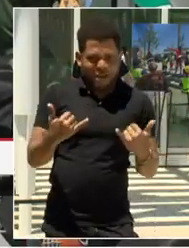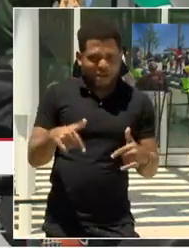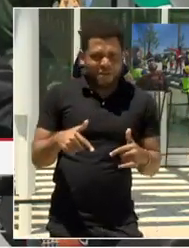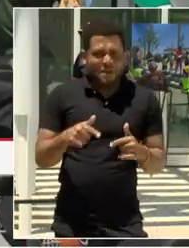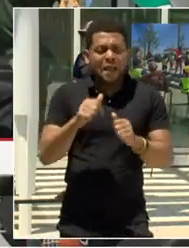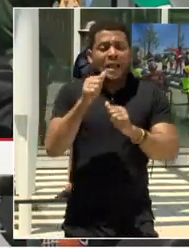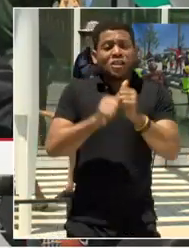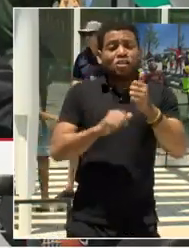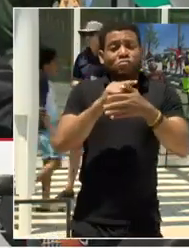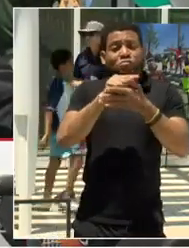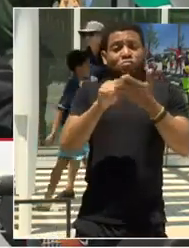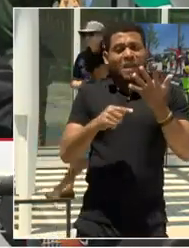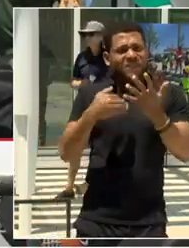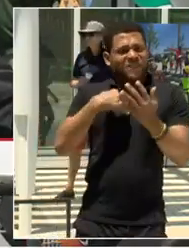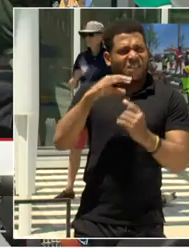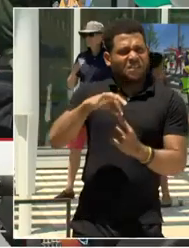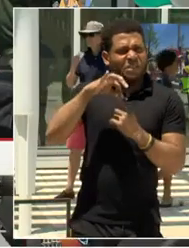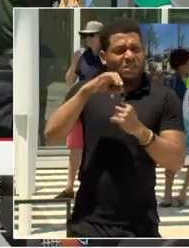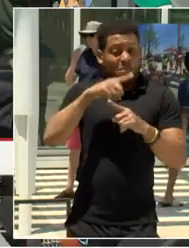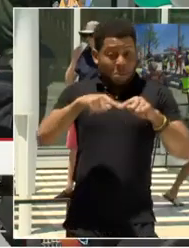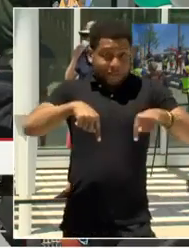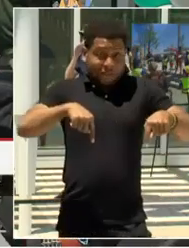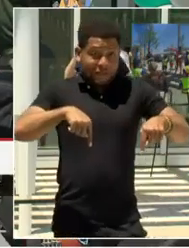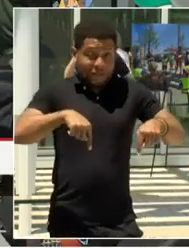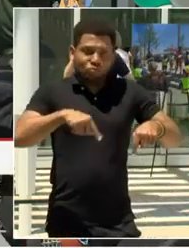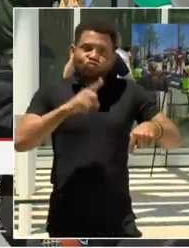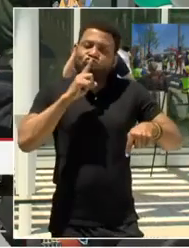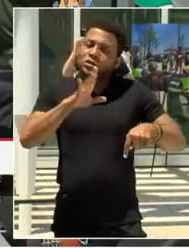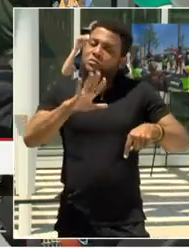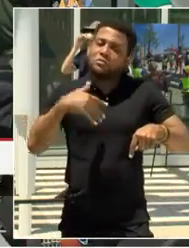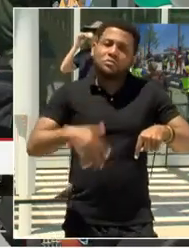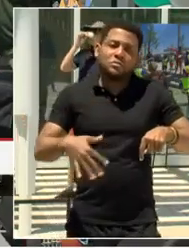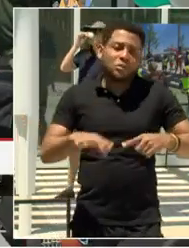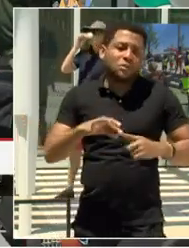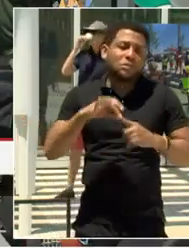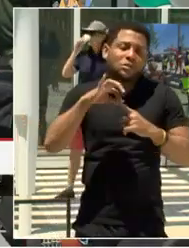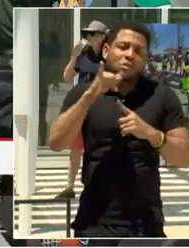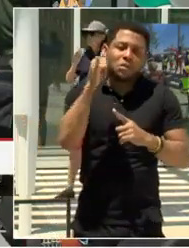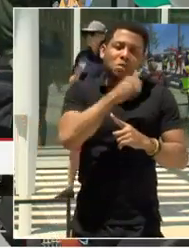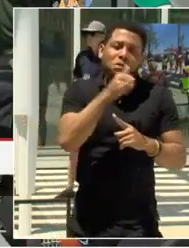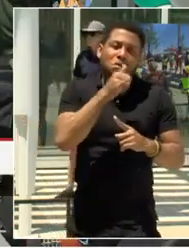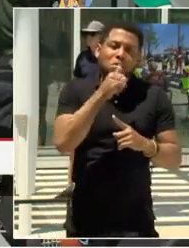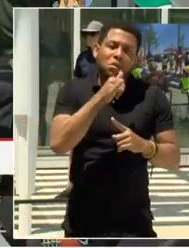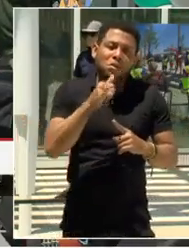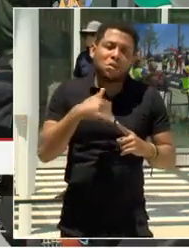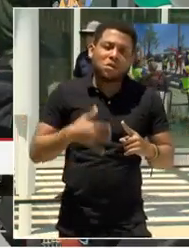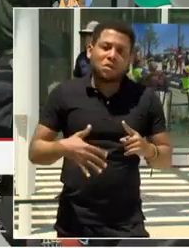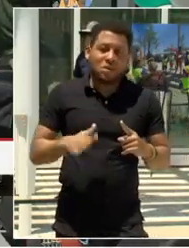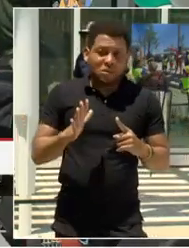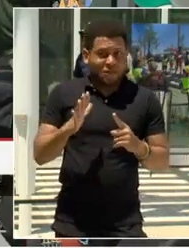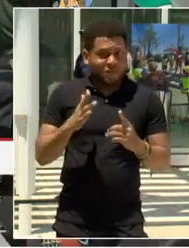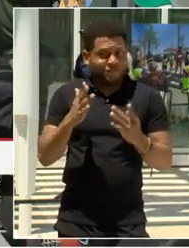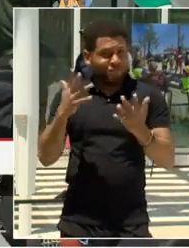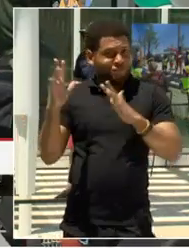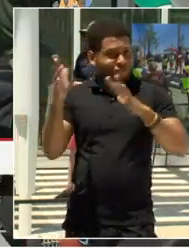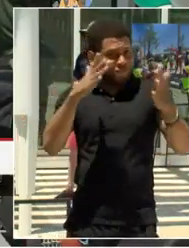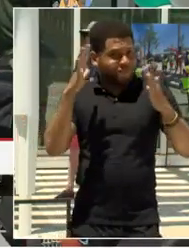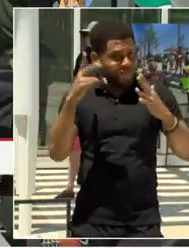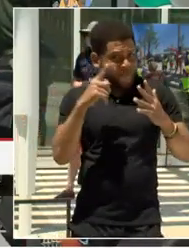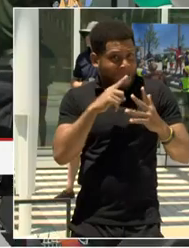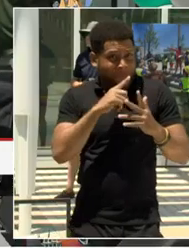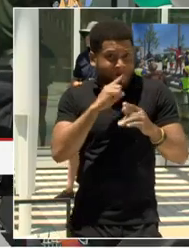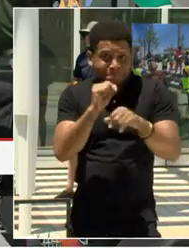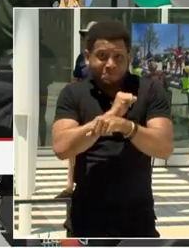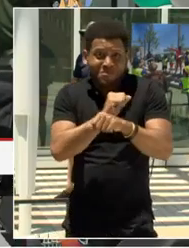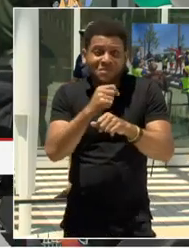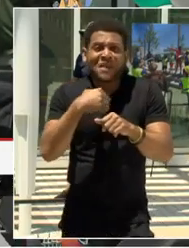one. This project, it really is. I haven't seen anything quite like it. I don't think you will. You